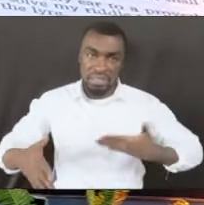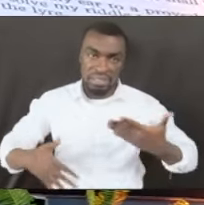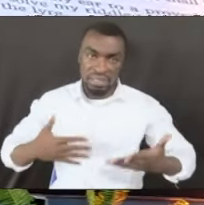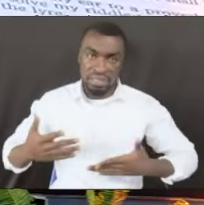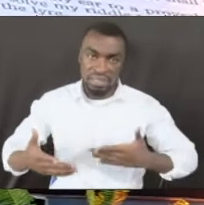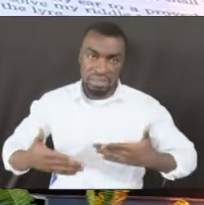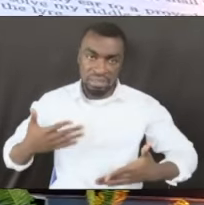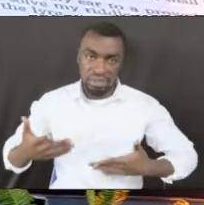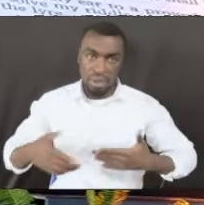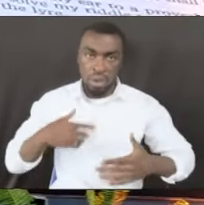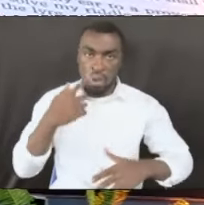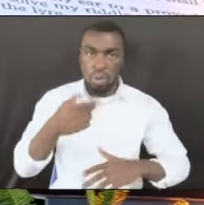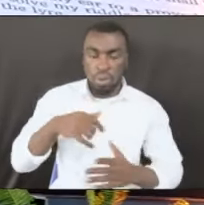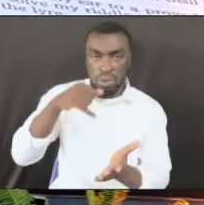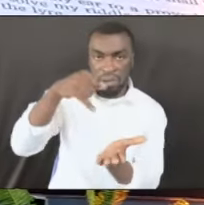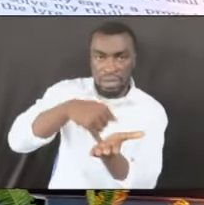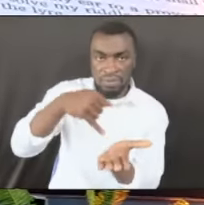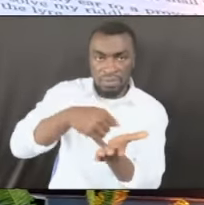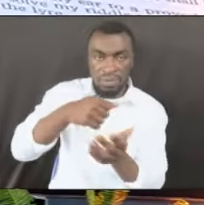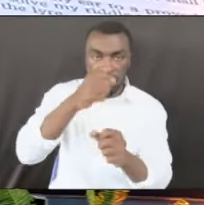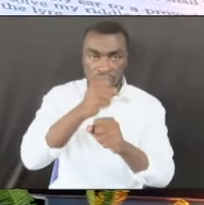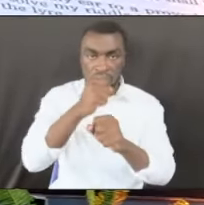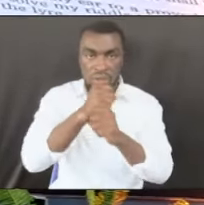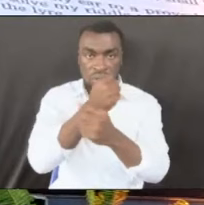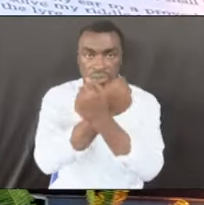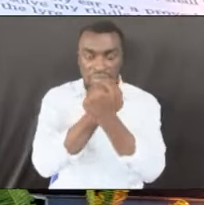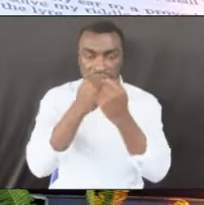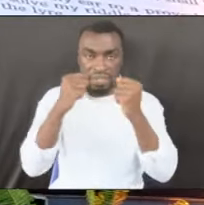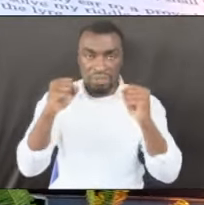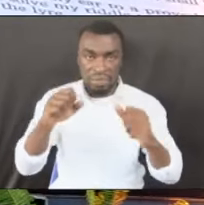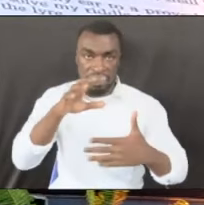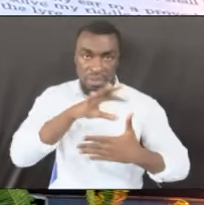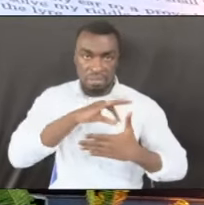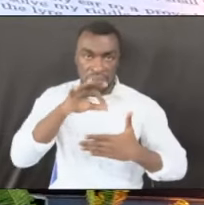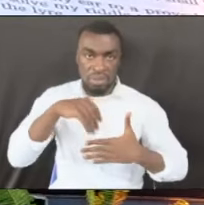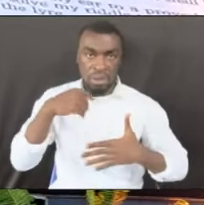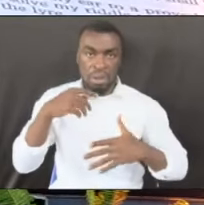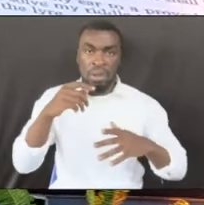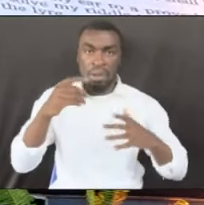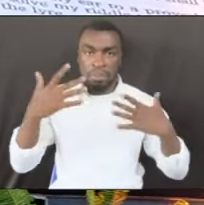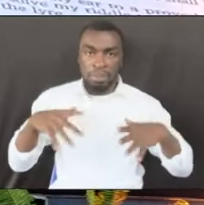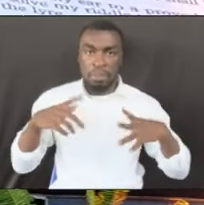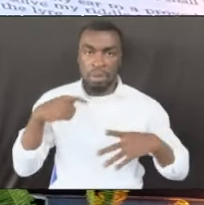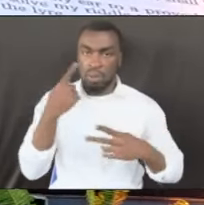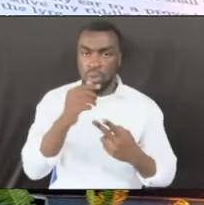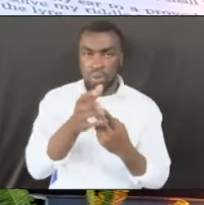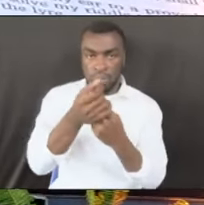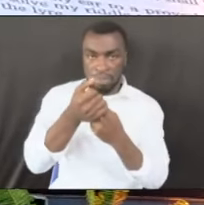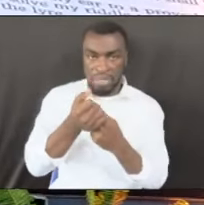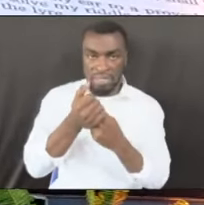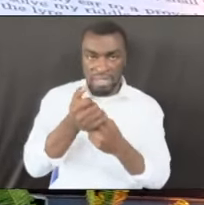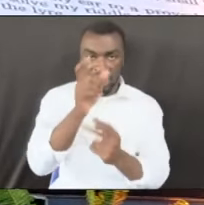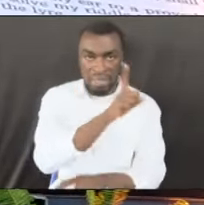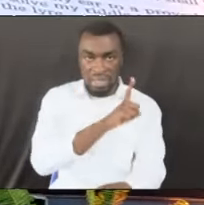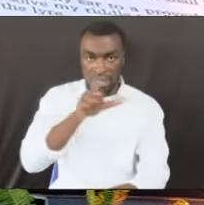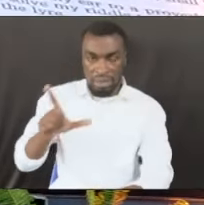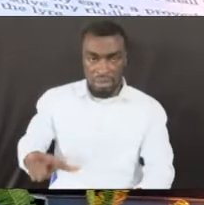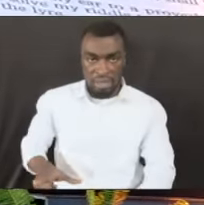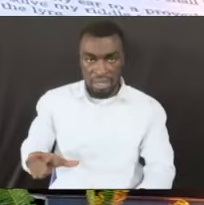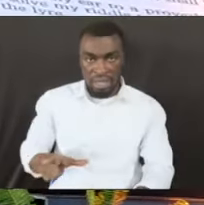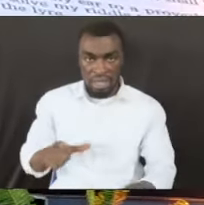Those who engage in the work of saving souls, those who partner with the Lord in one way or other using their gifts and